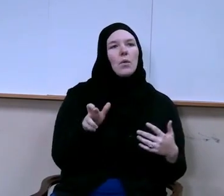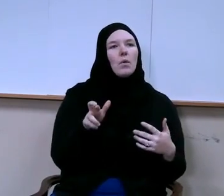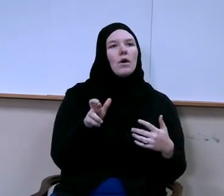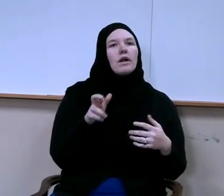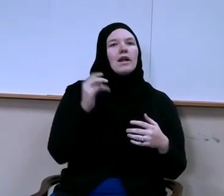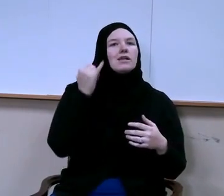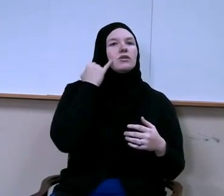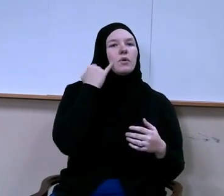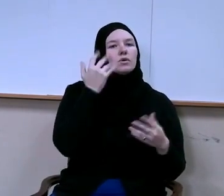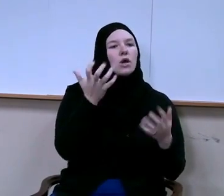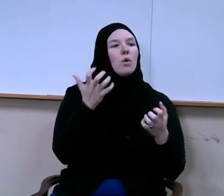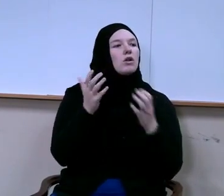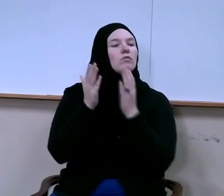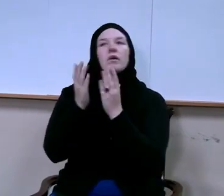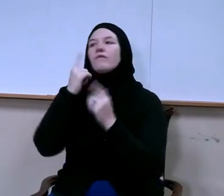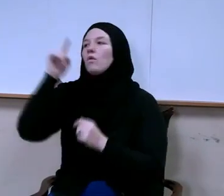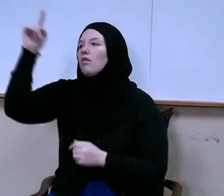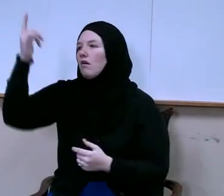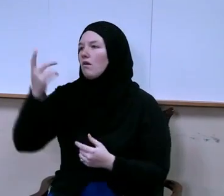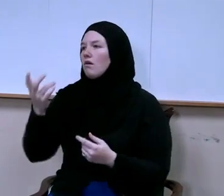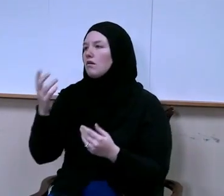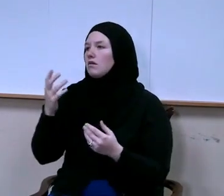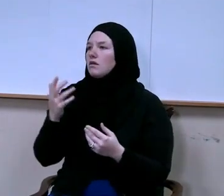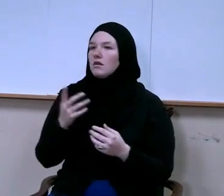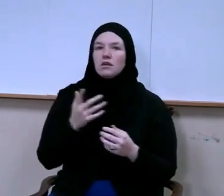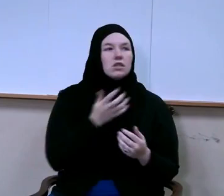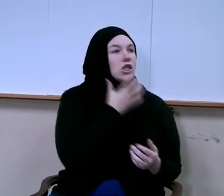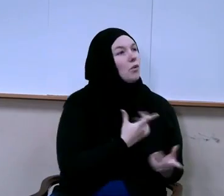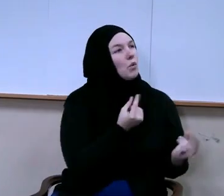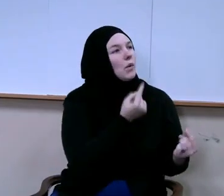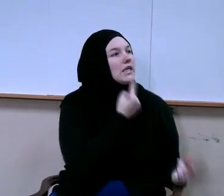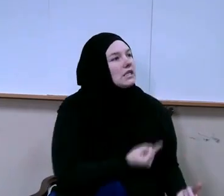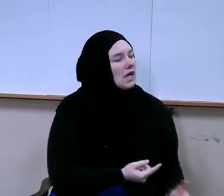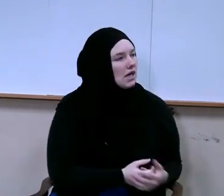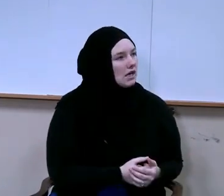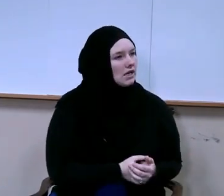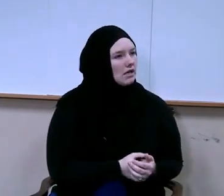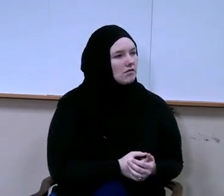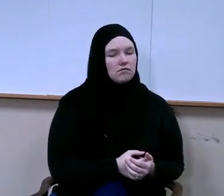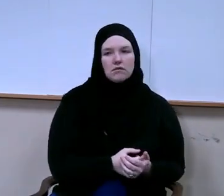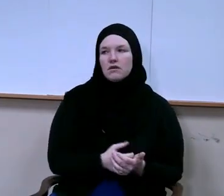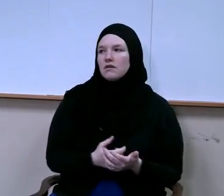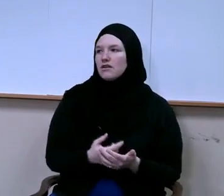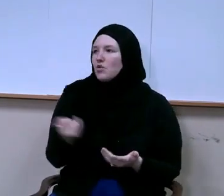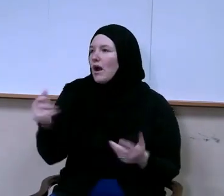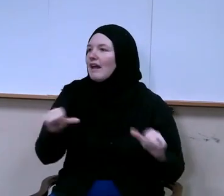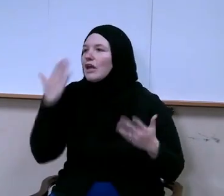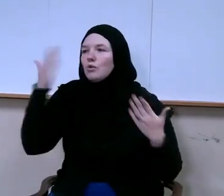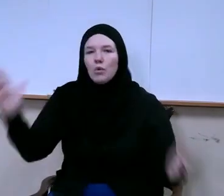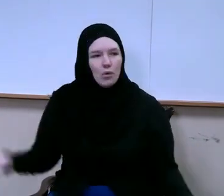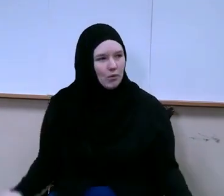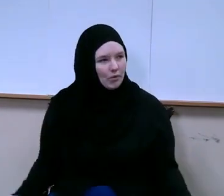Shaykh, what do I say if I want to pray to Allah? Say anything you want. Call Him by any names you